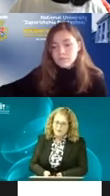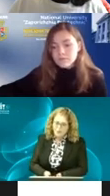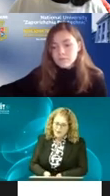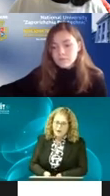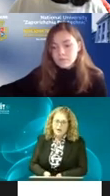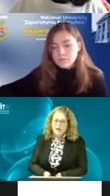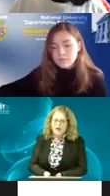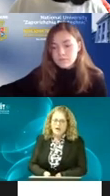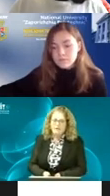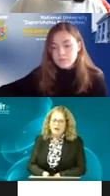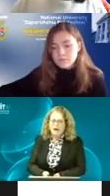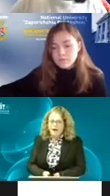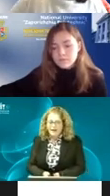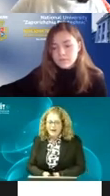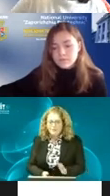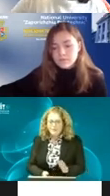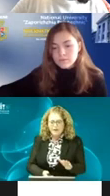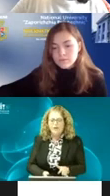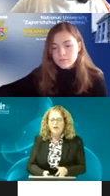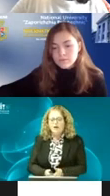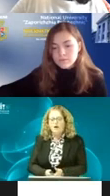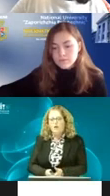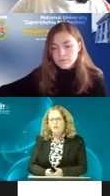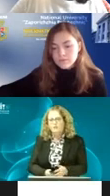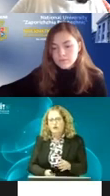year as well. I am here